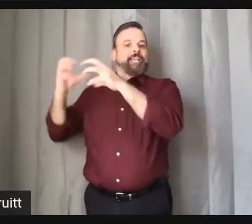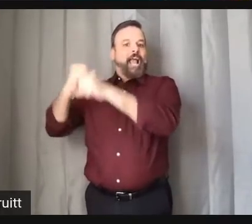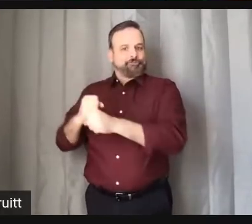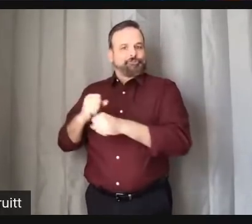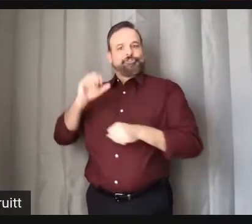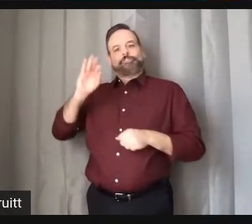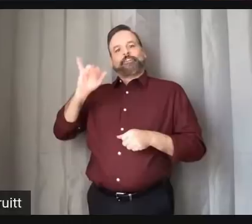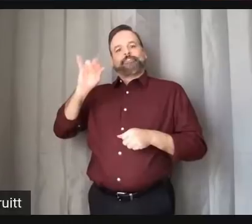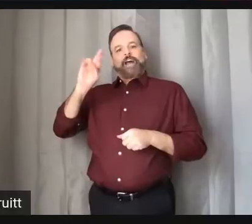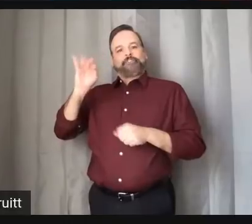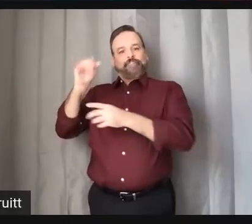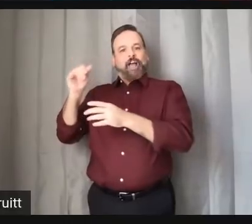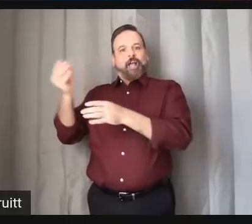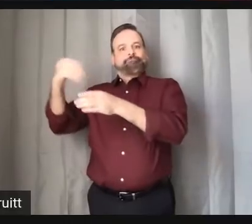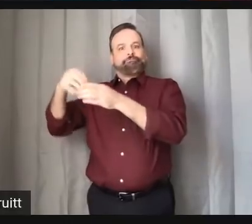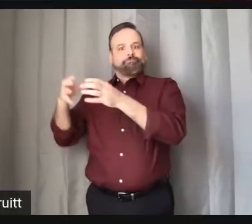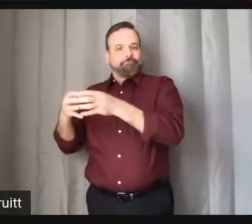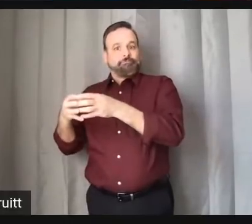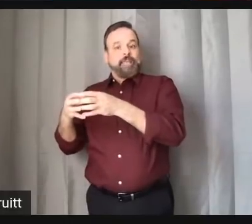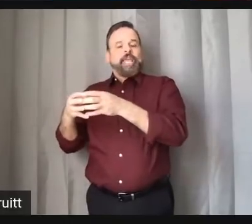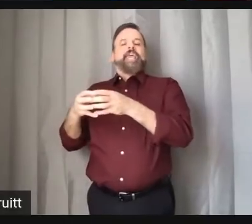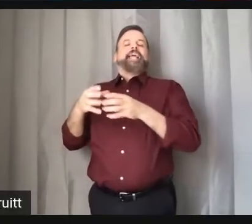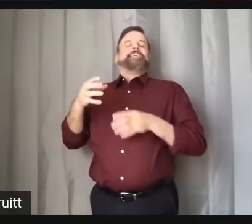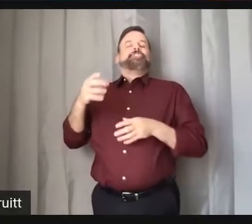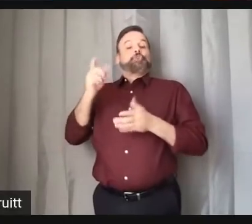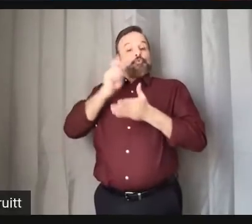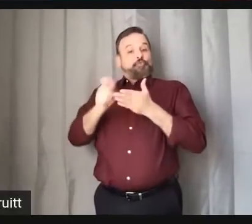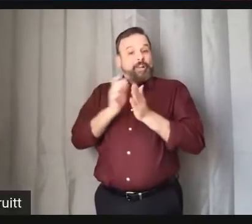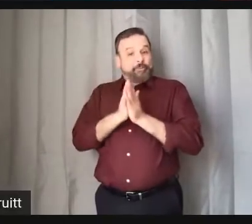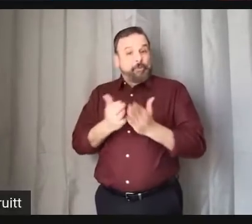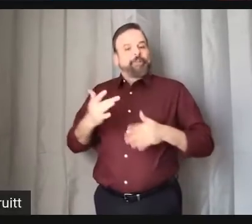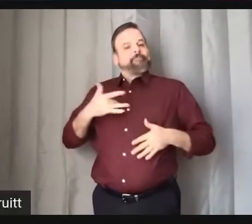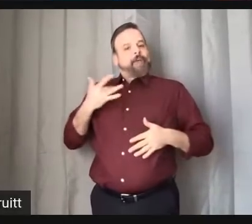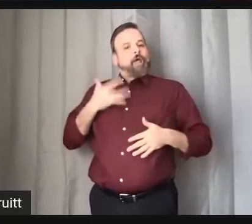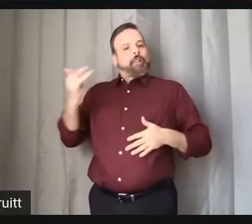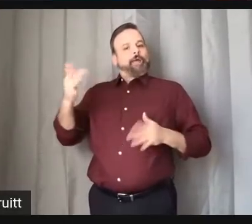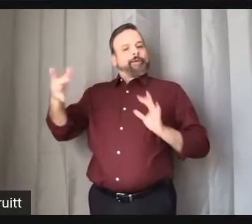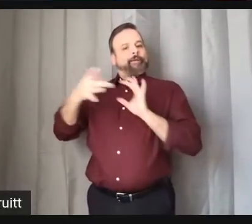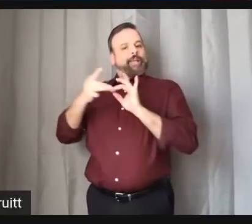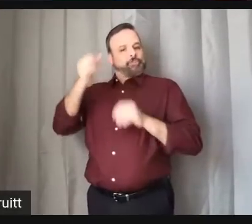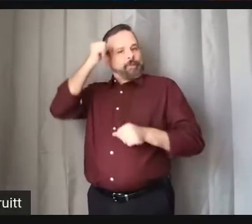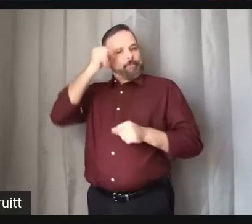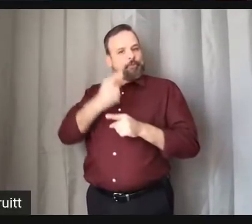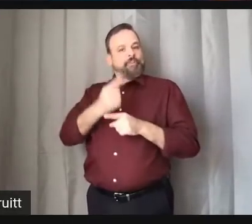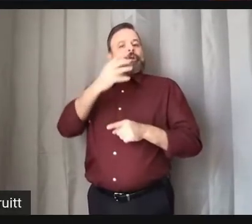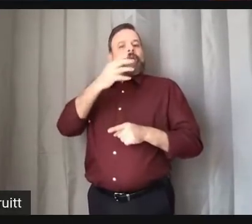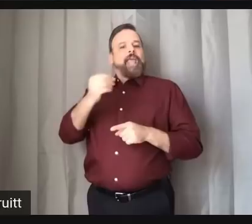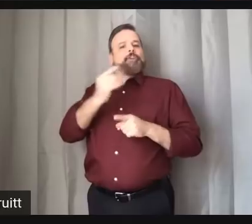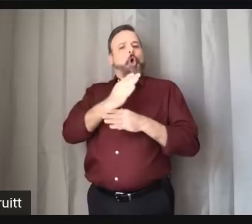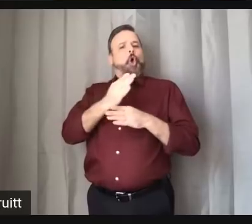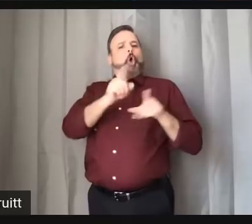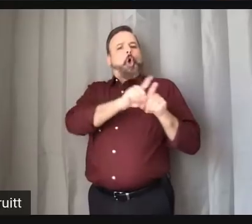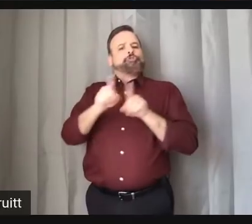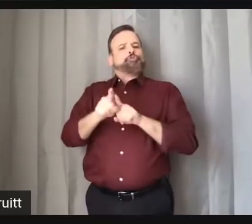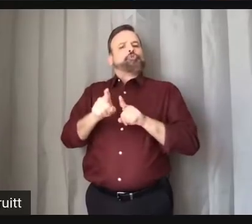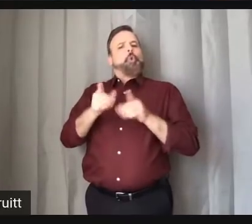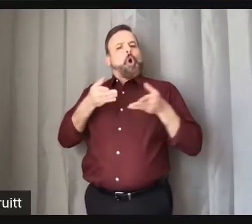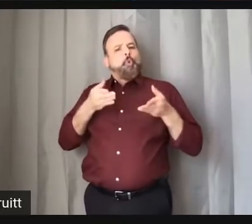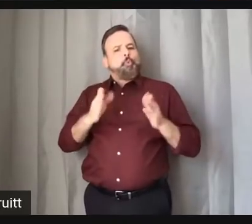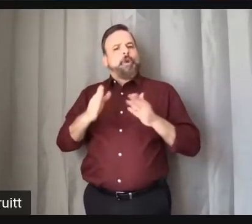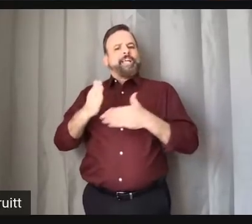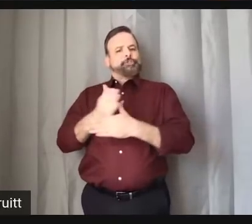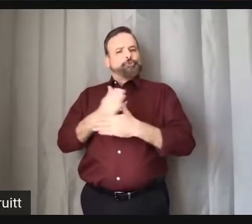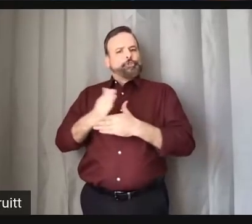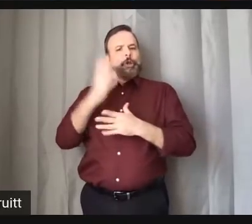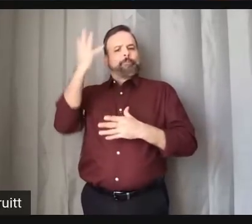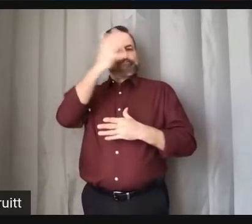moment, tribute to him, also way to share this like beautiful part of my culture and a way that really can help